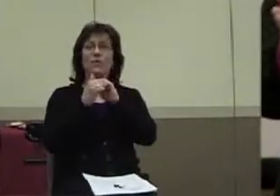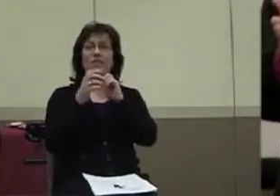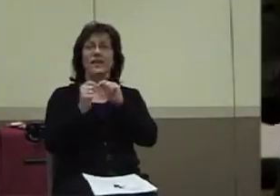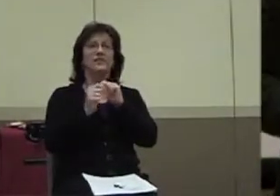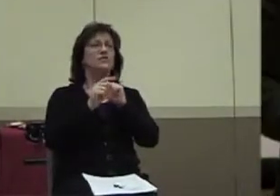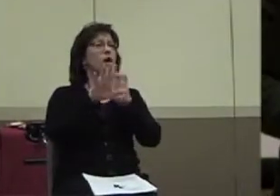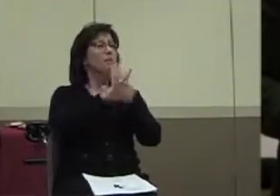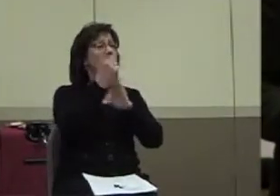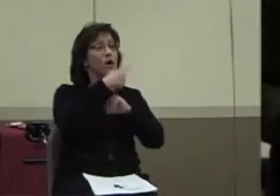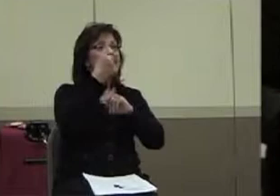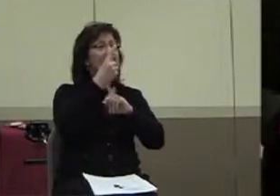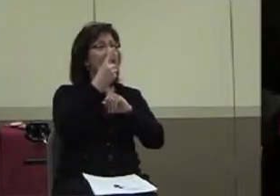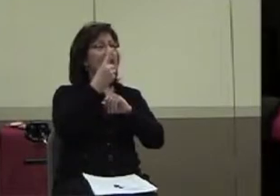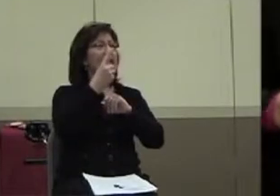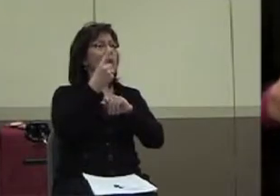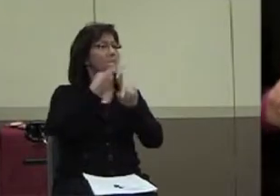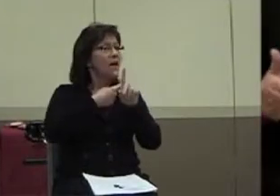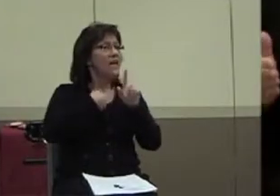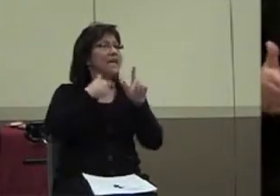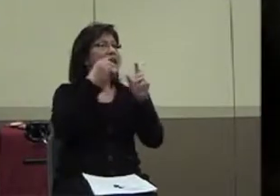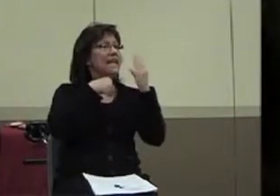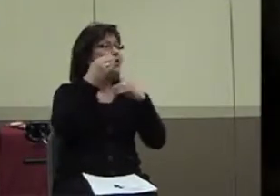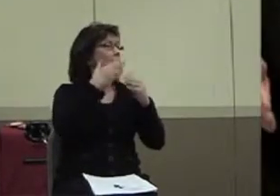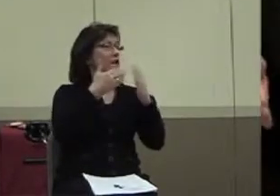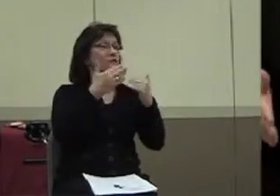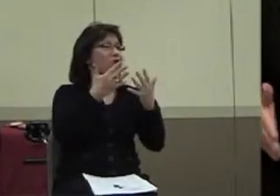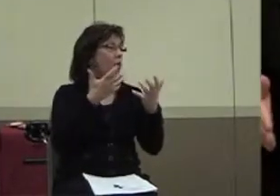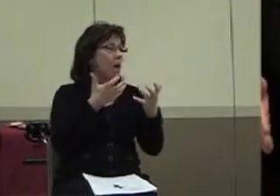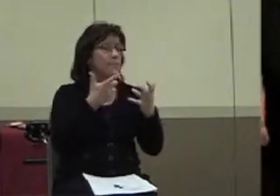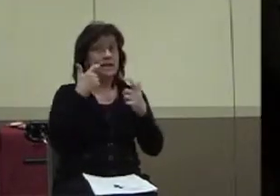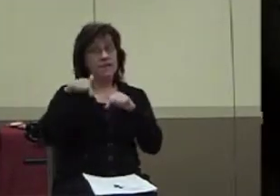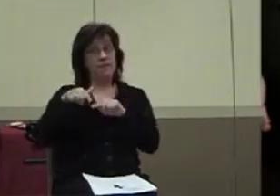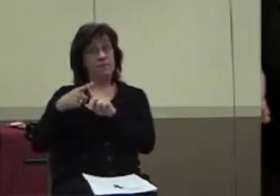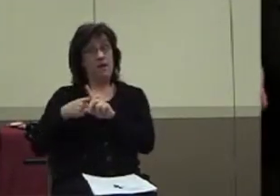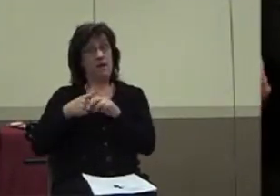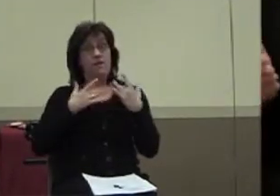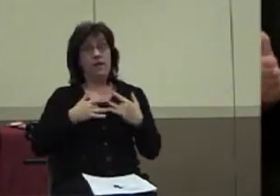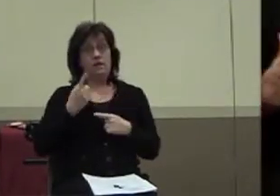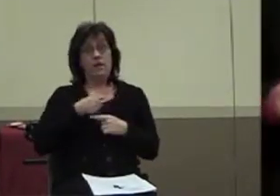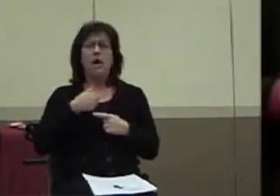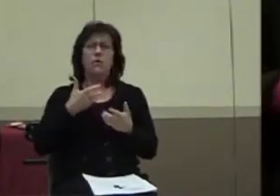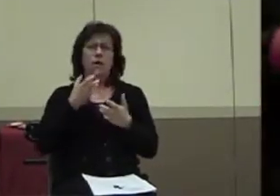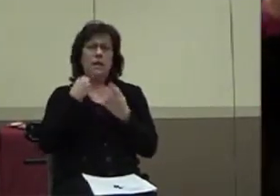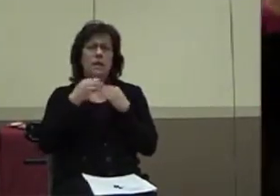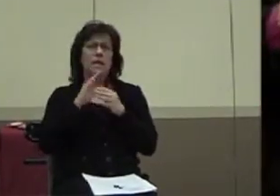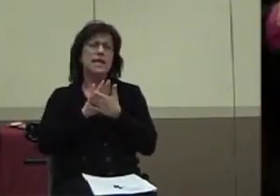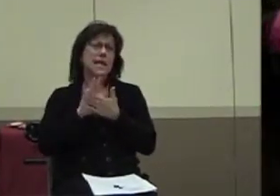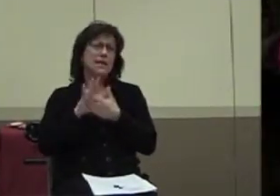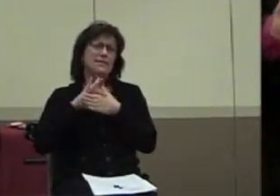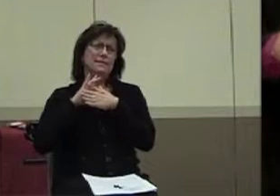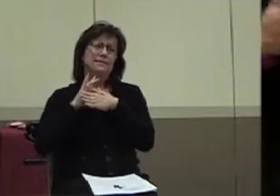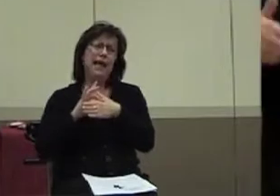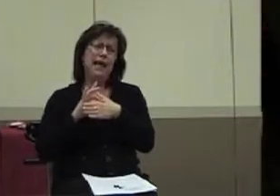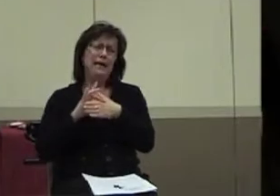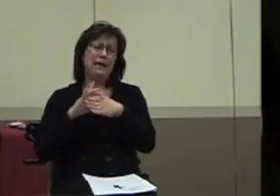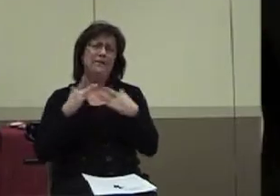this month it's going to be Valentine's Day because I want to eat a nice steak on Valentine's Day.